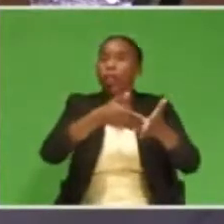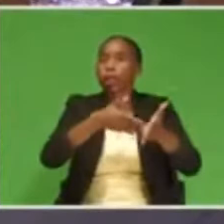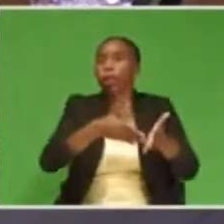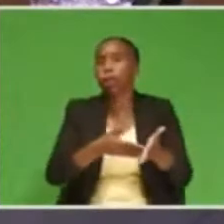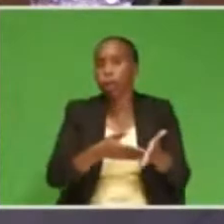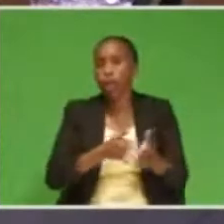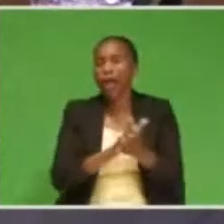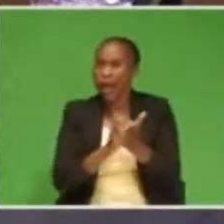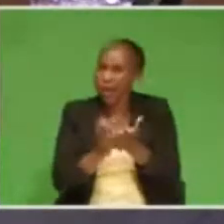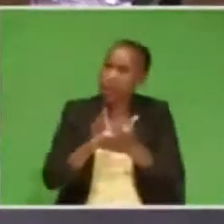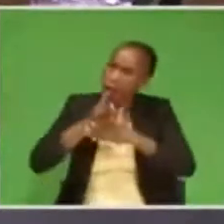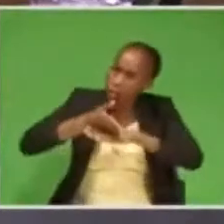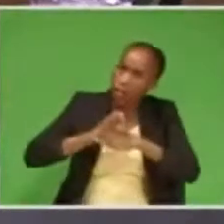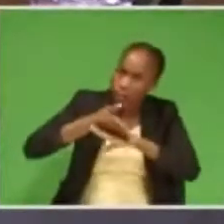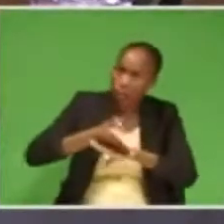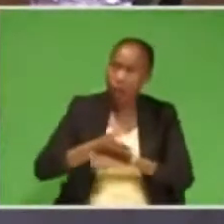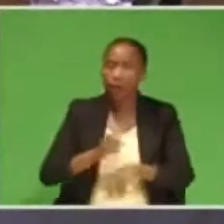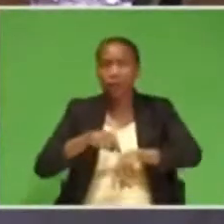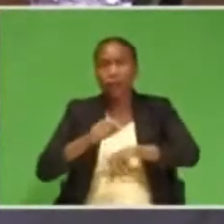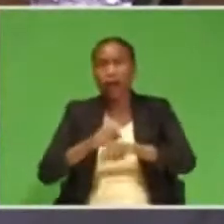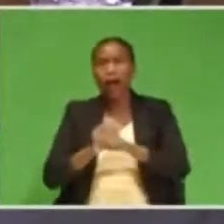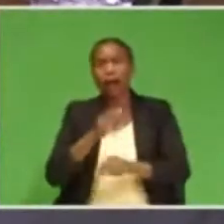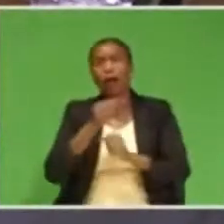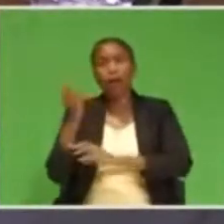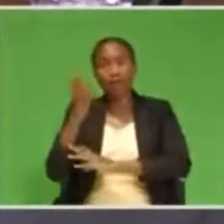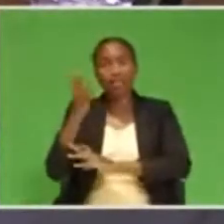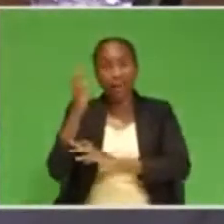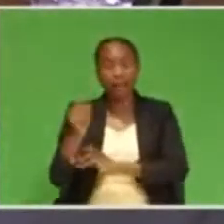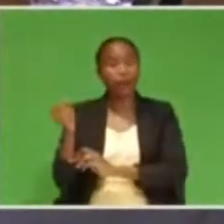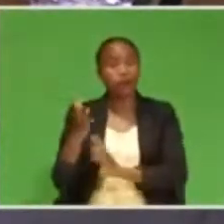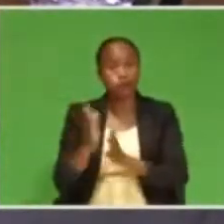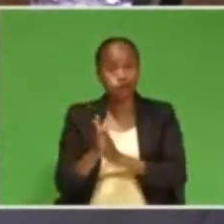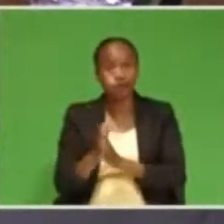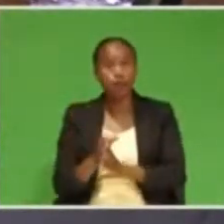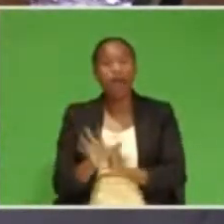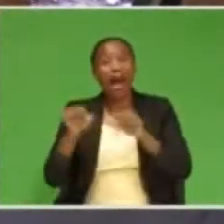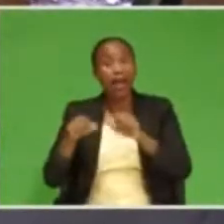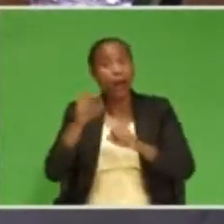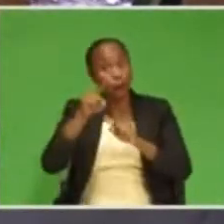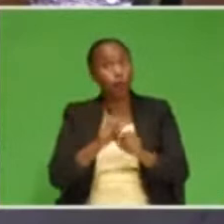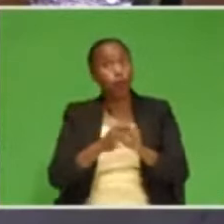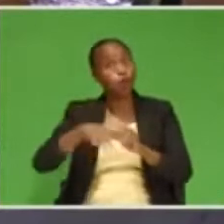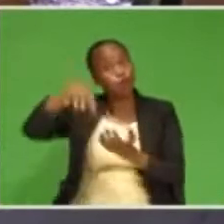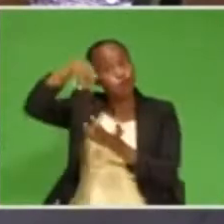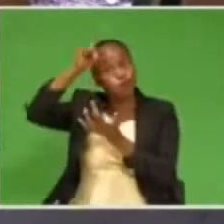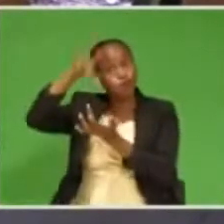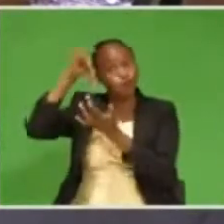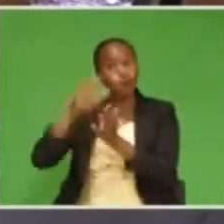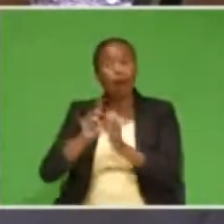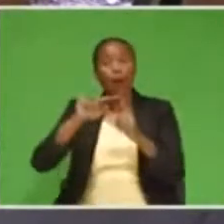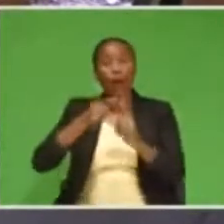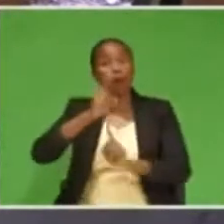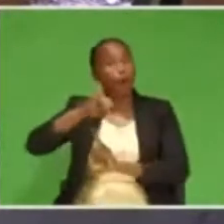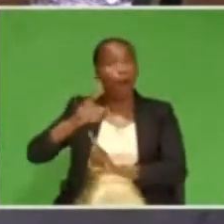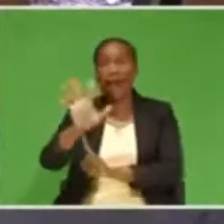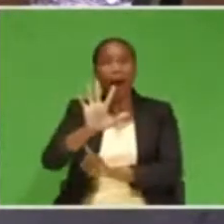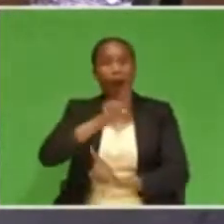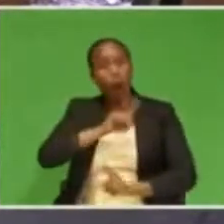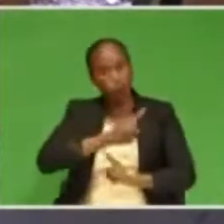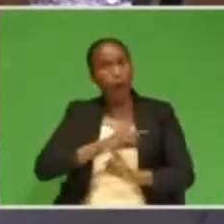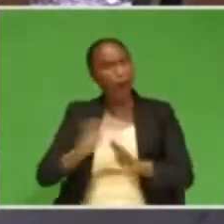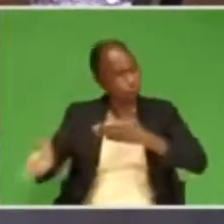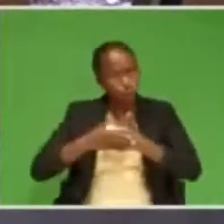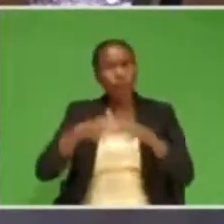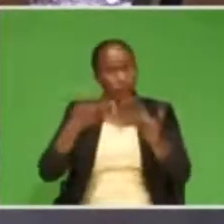are interfering as the president is present. I'm not going to allow you to raise a point of order because I have closed the points of